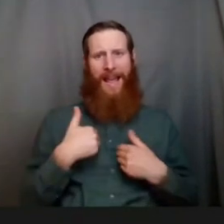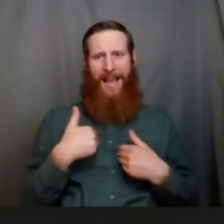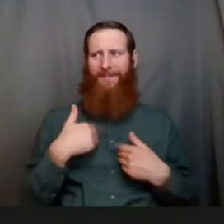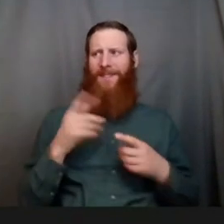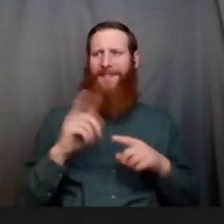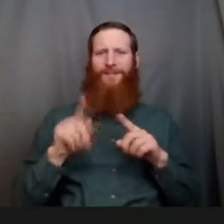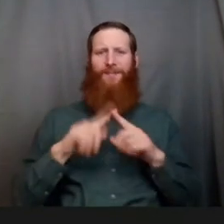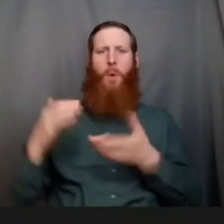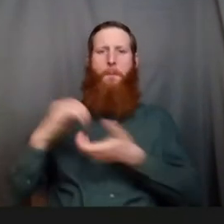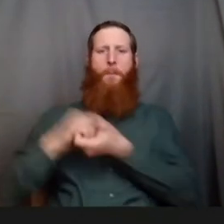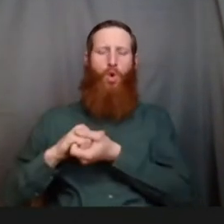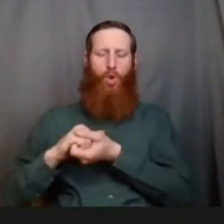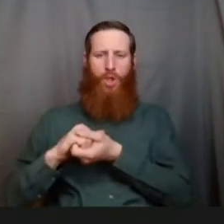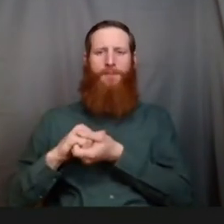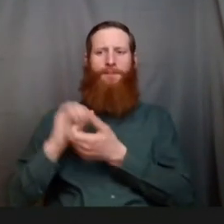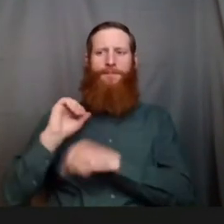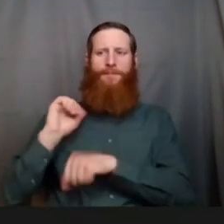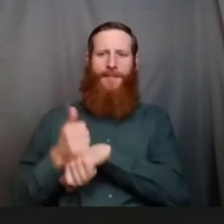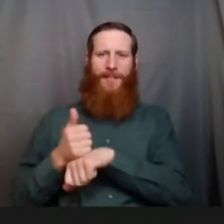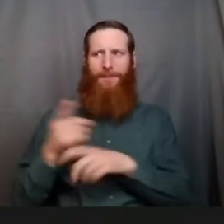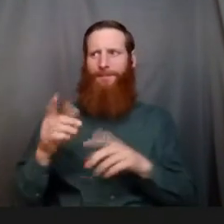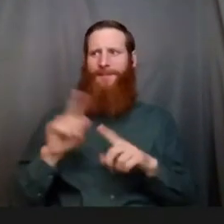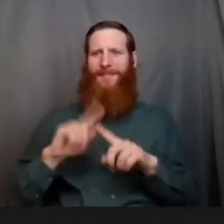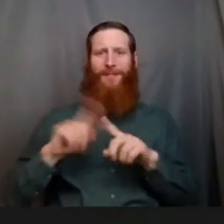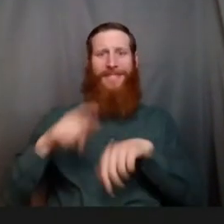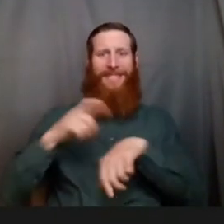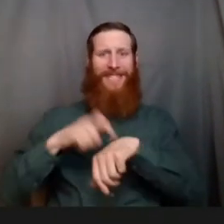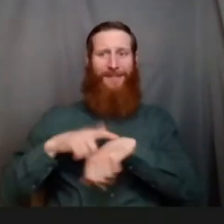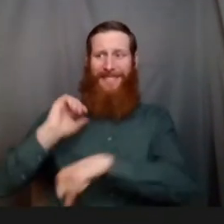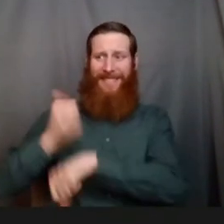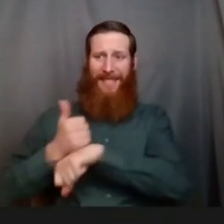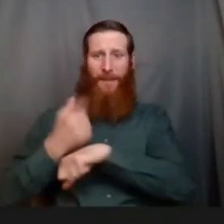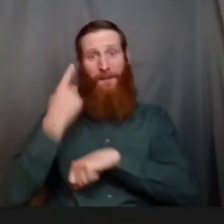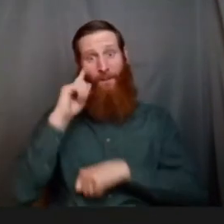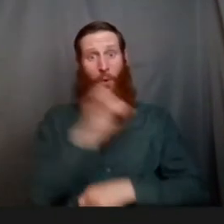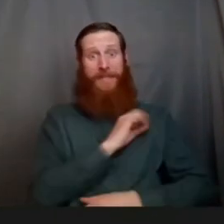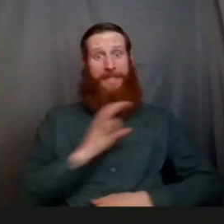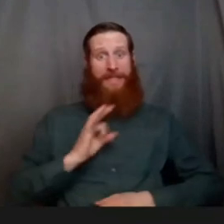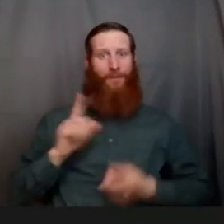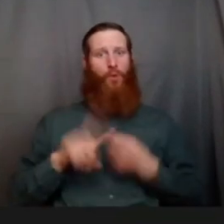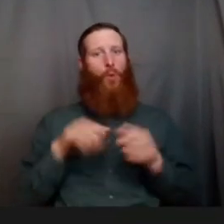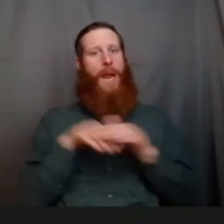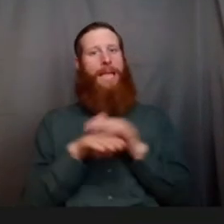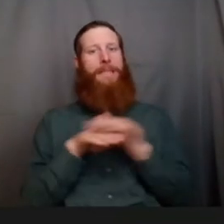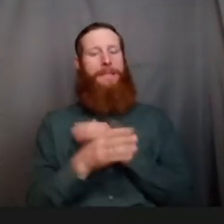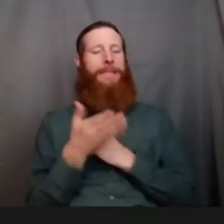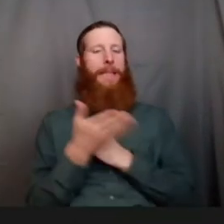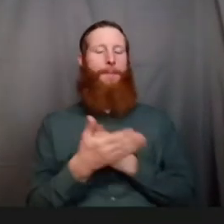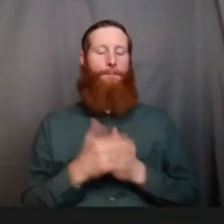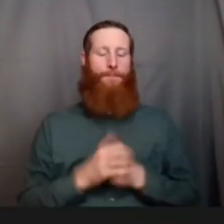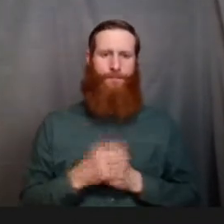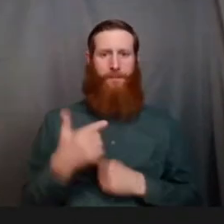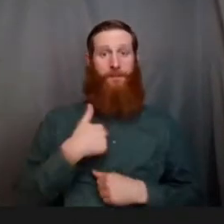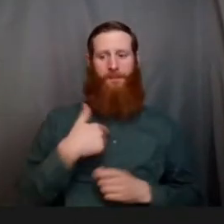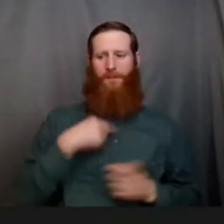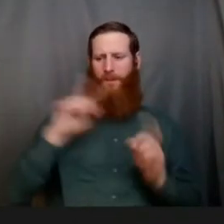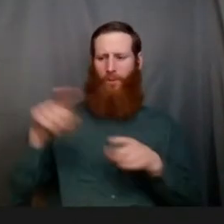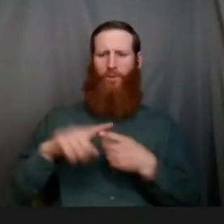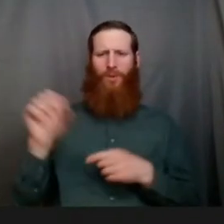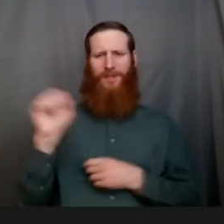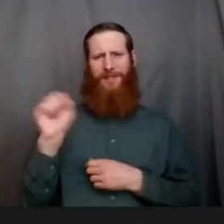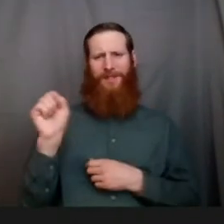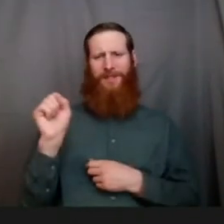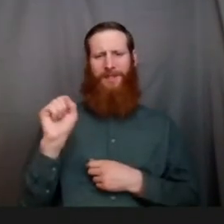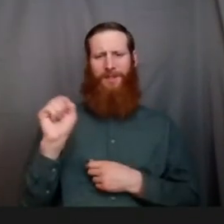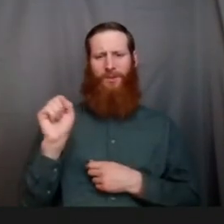aside special times and places for our staff to access that. And I got to go down to the Seattle Indian Health Board last